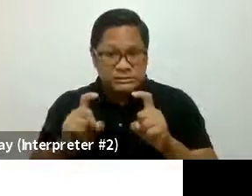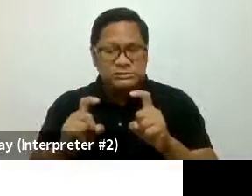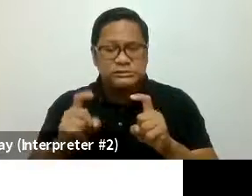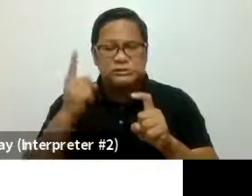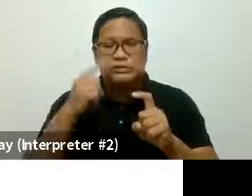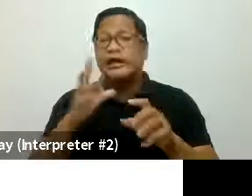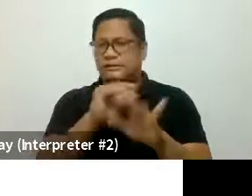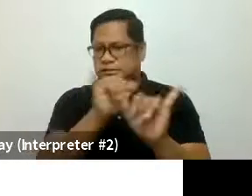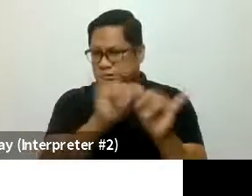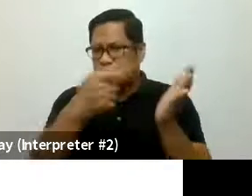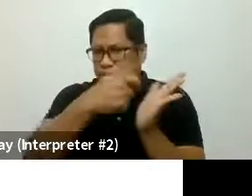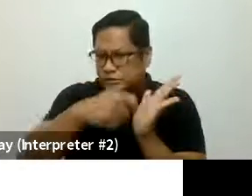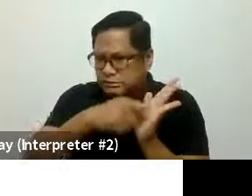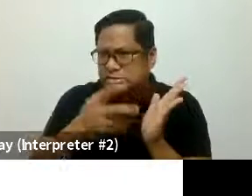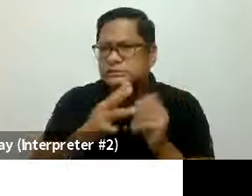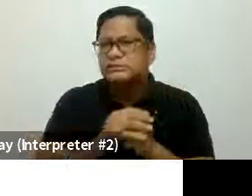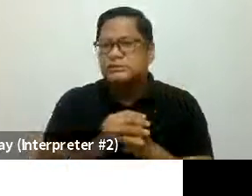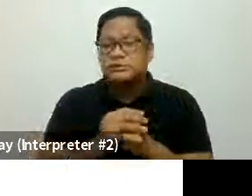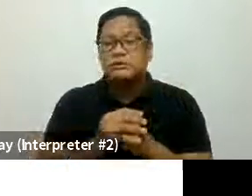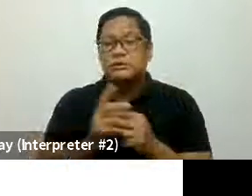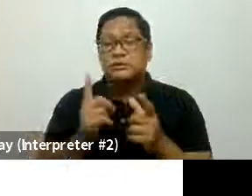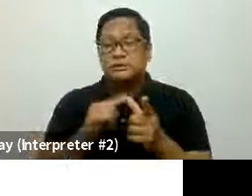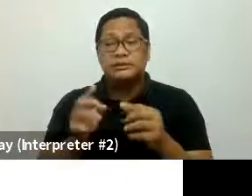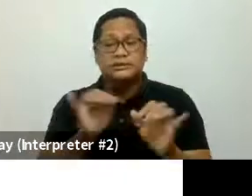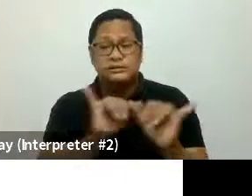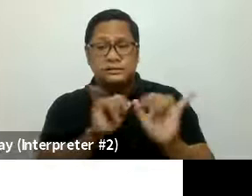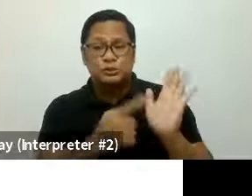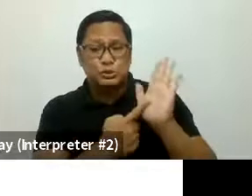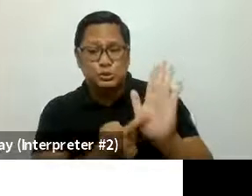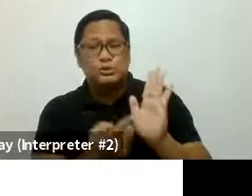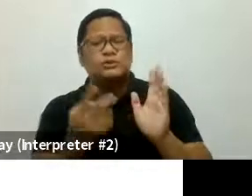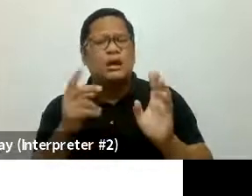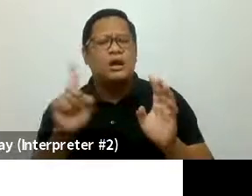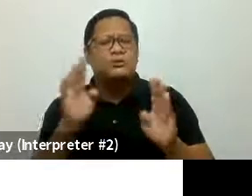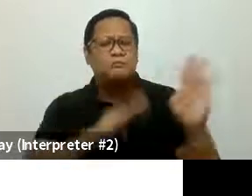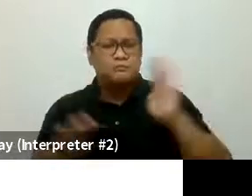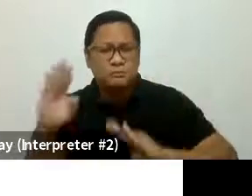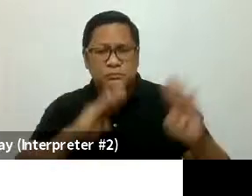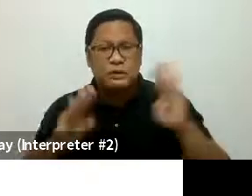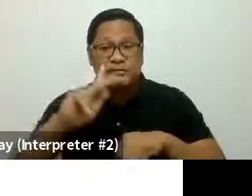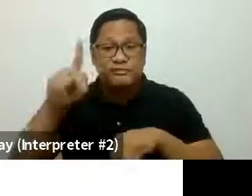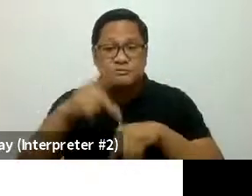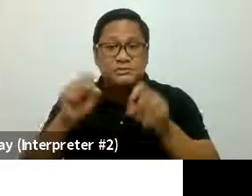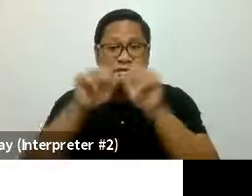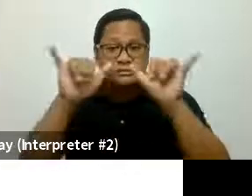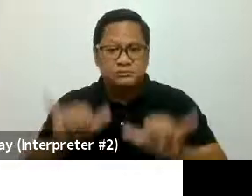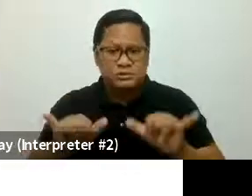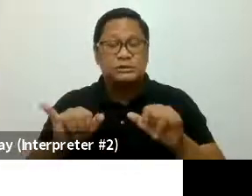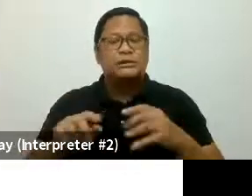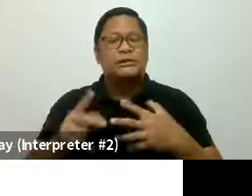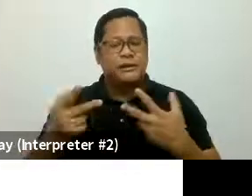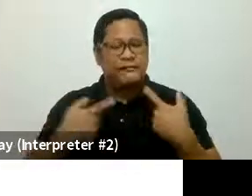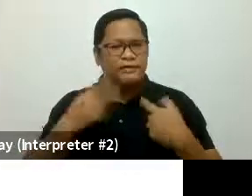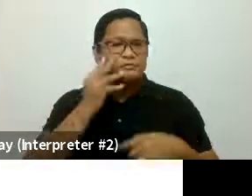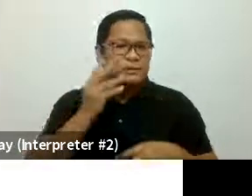treatment. And in a sense, it could be reflective of some of the problems that the Philippines is still struggling with. We